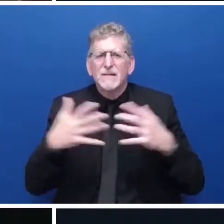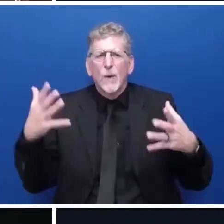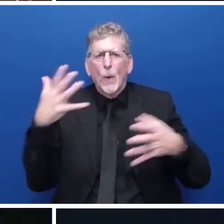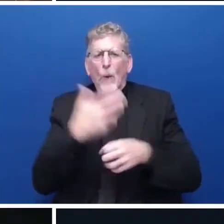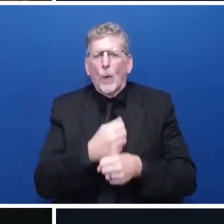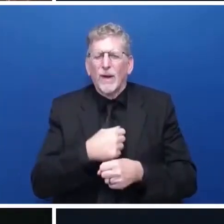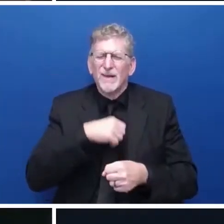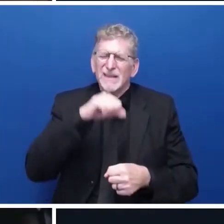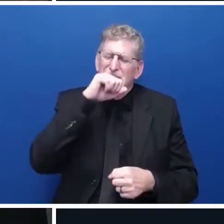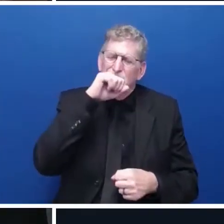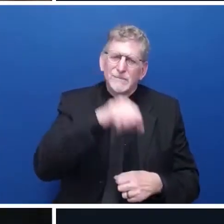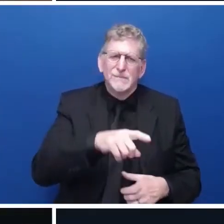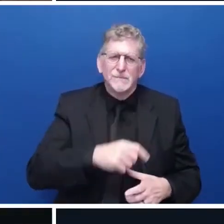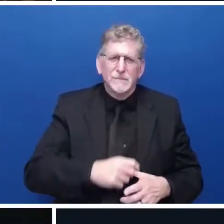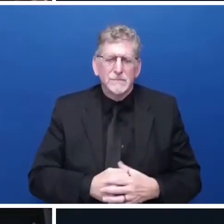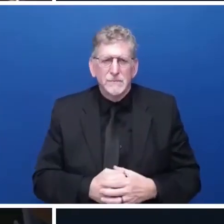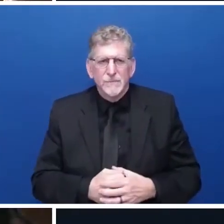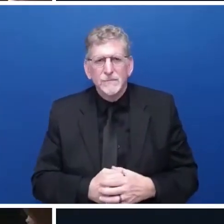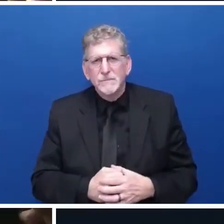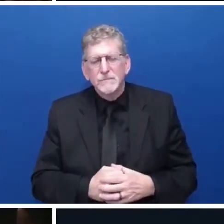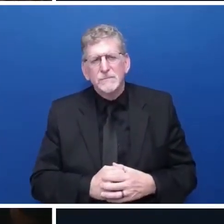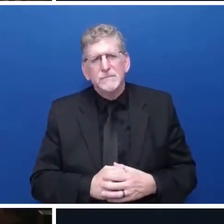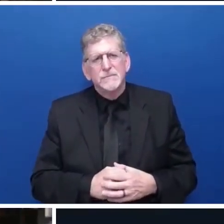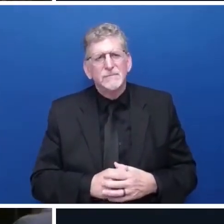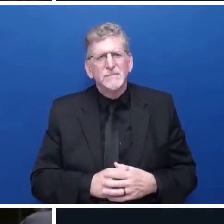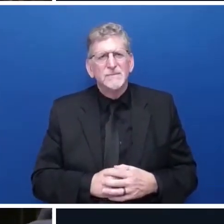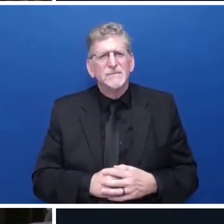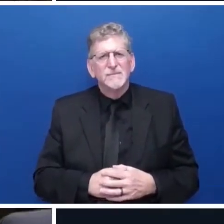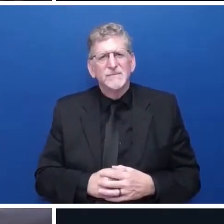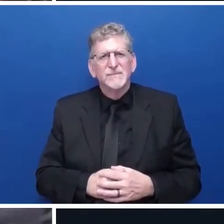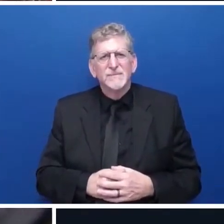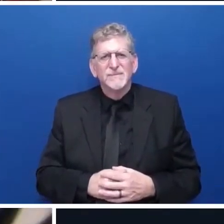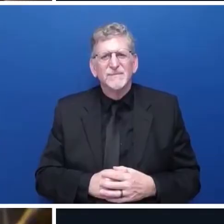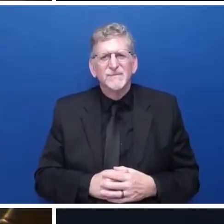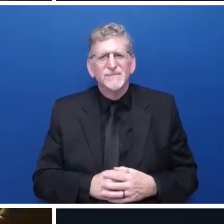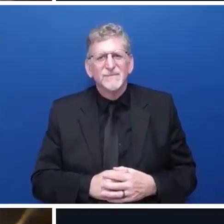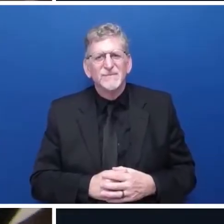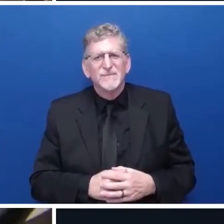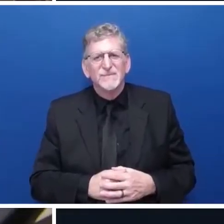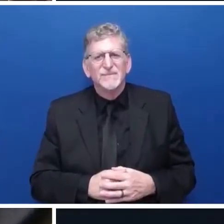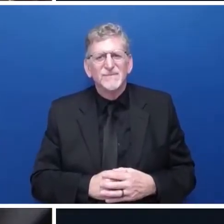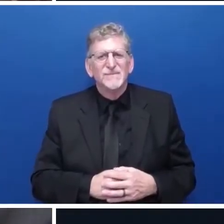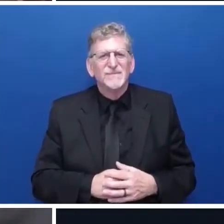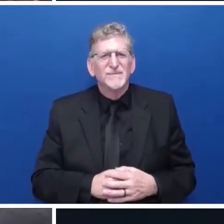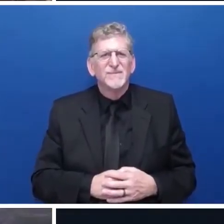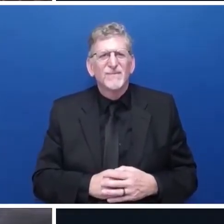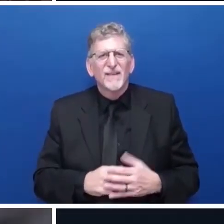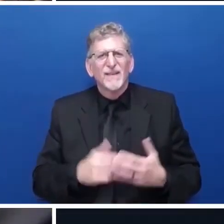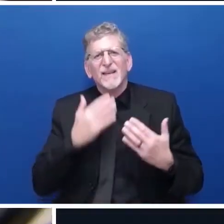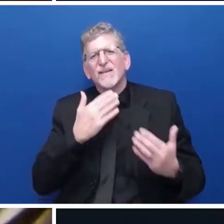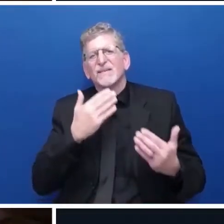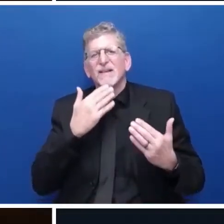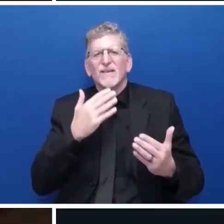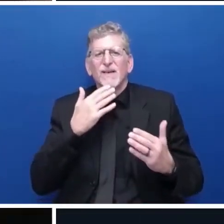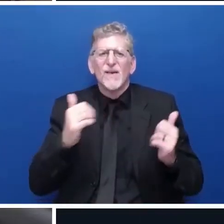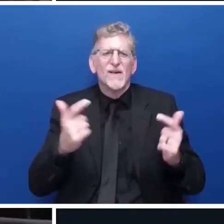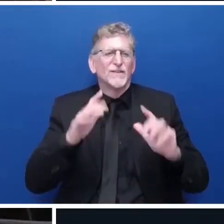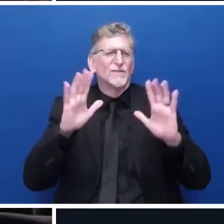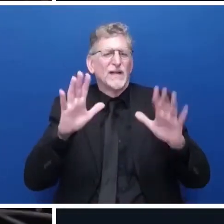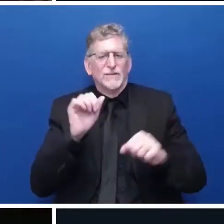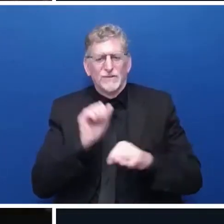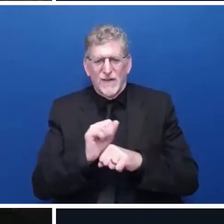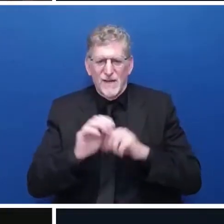Home run here. Great job. Thanks, great job. Thank you, everybody. Great job. Great speech. Thank you. Thank you,